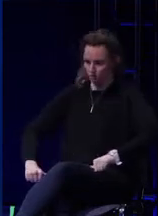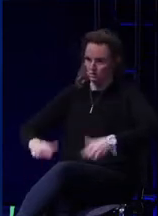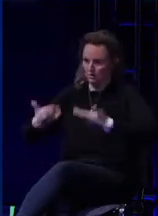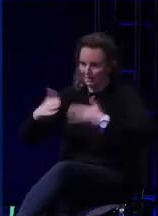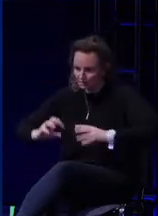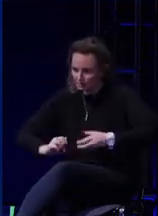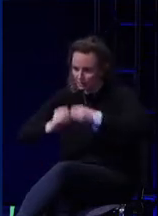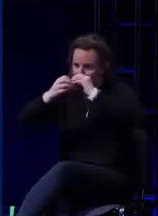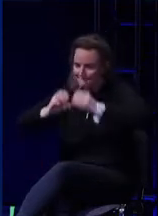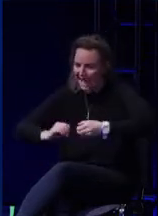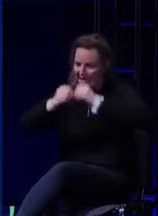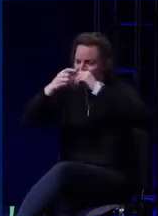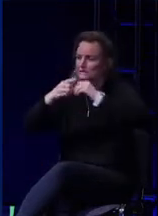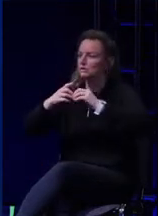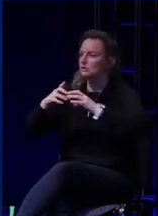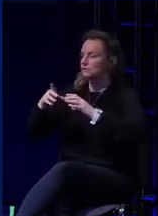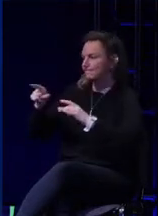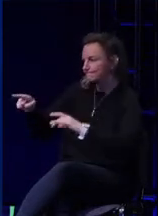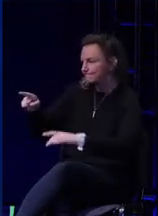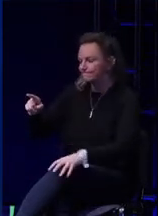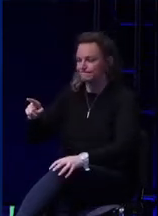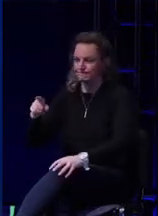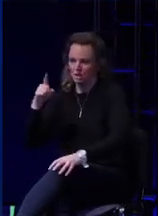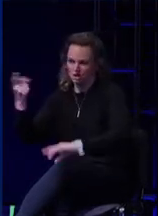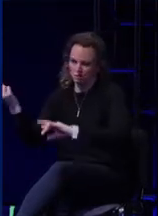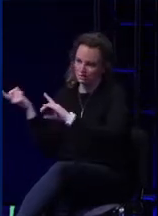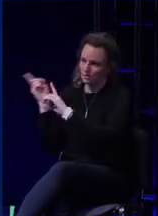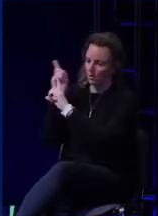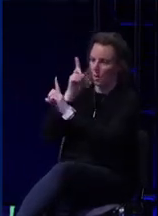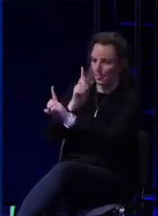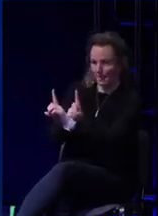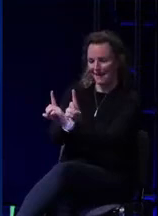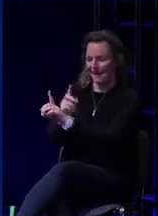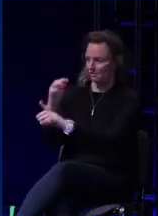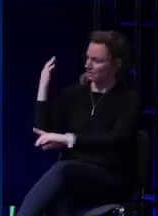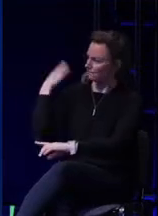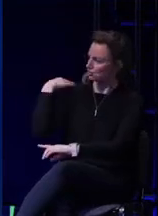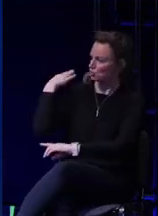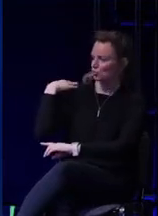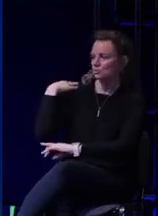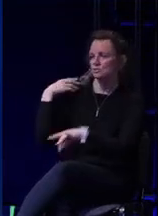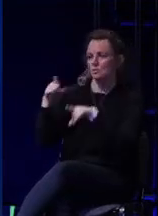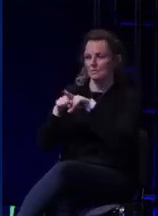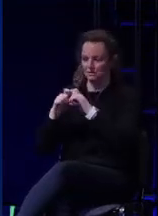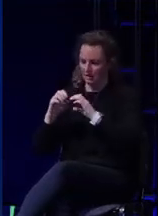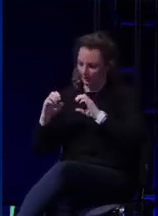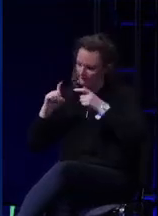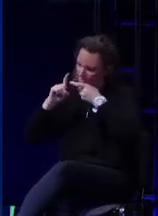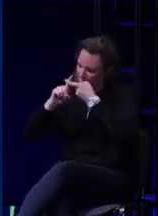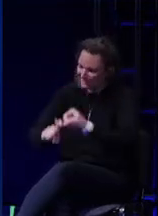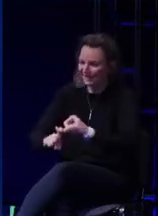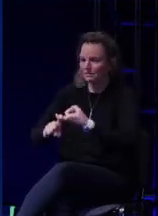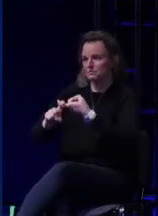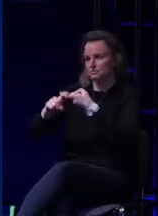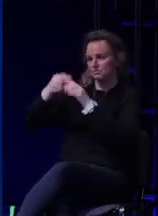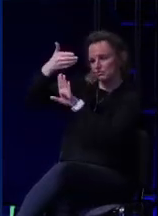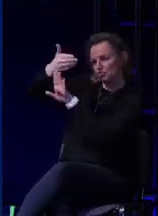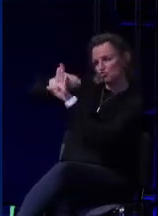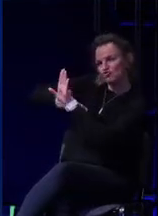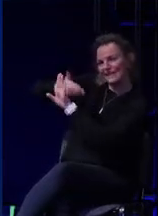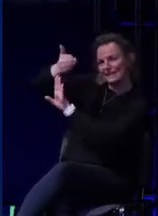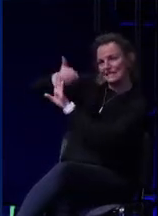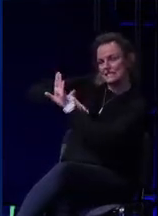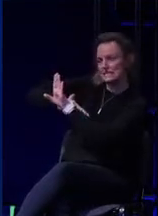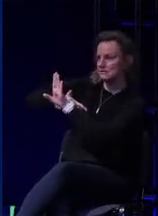close as she could. We had she was on the back of the suit was like a sort of fixed kind of scream, It's almost. Elizabeth